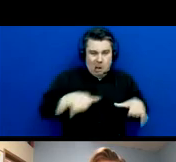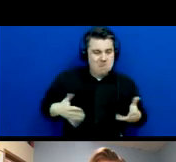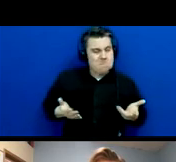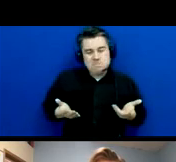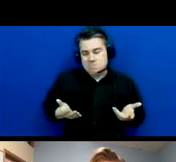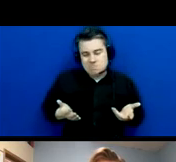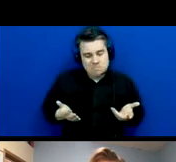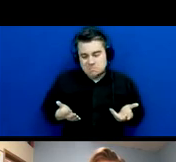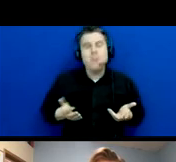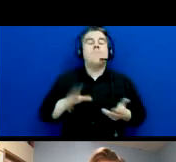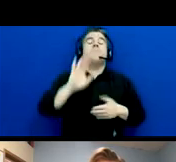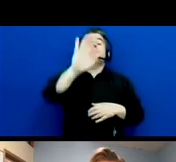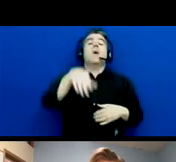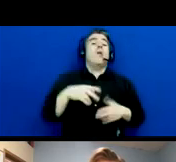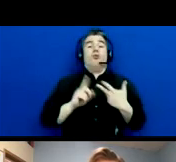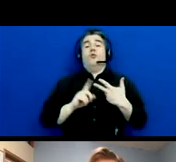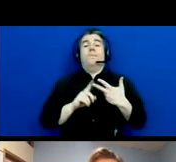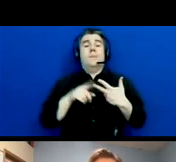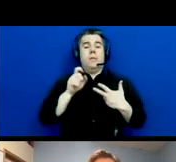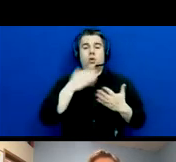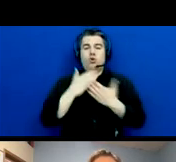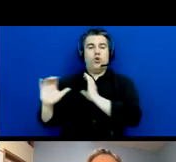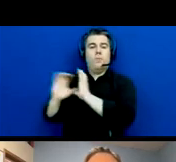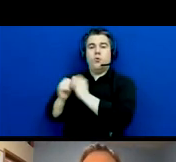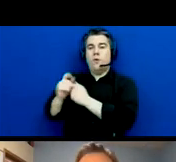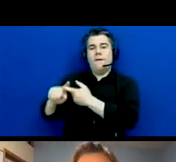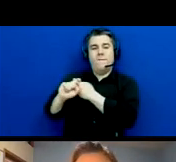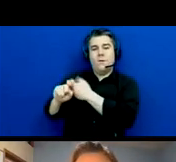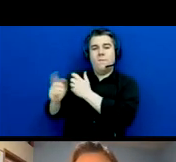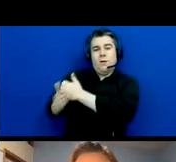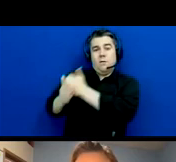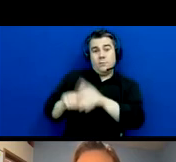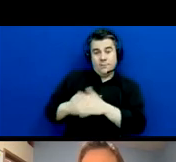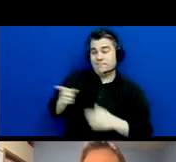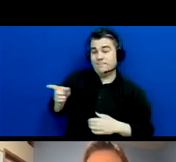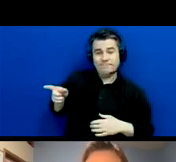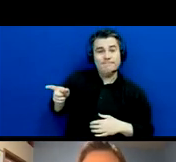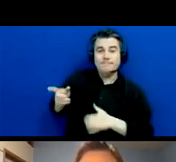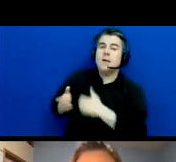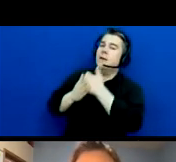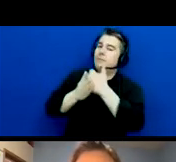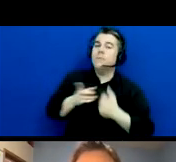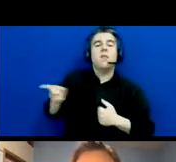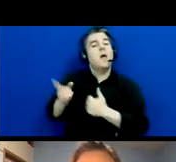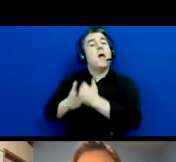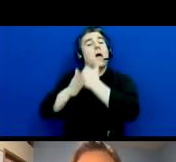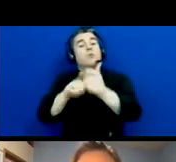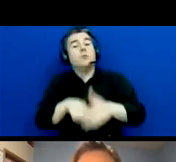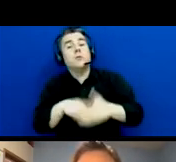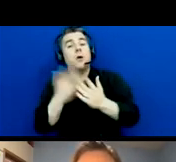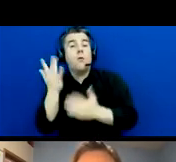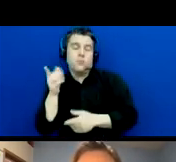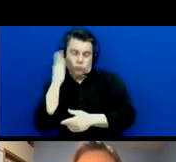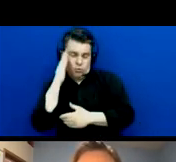thing is you really do need to have good communication with your friend who started you, right? They started you because they knew the products could help you.